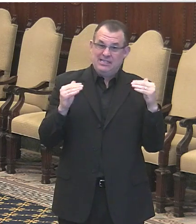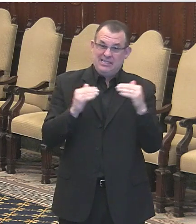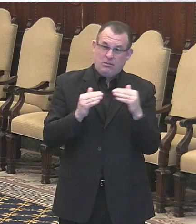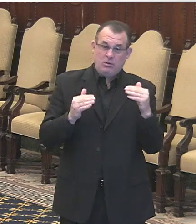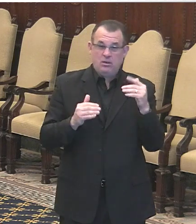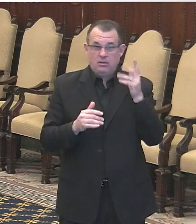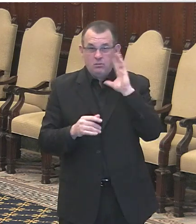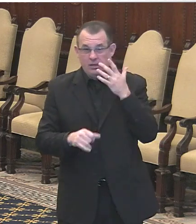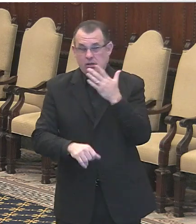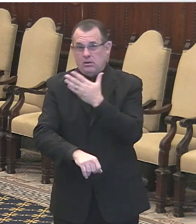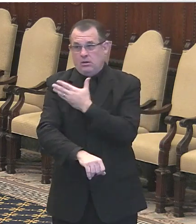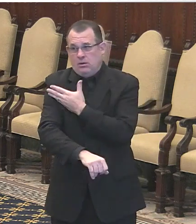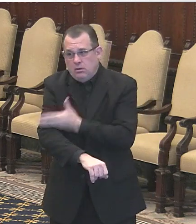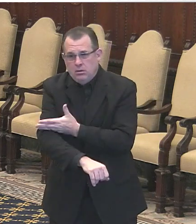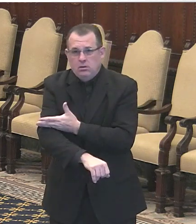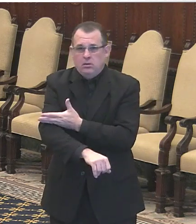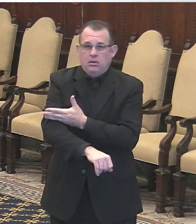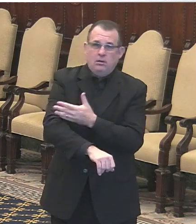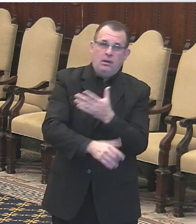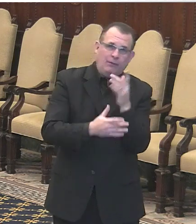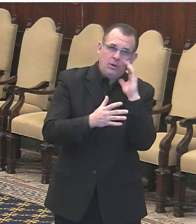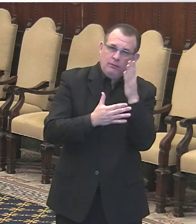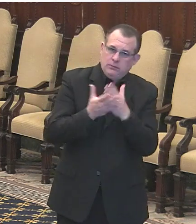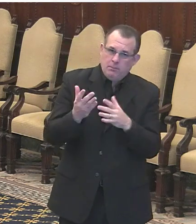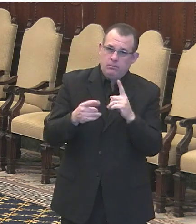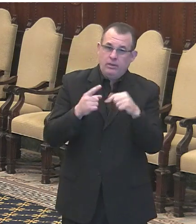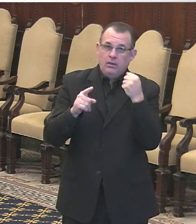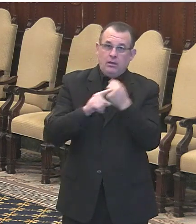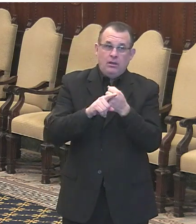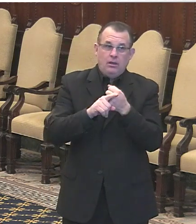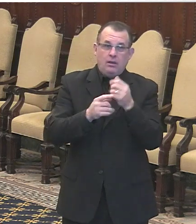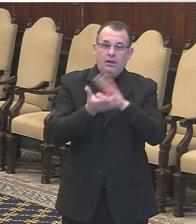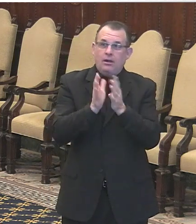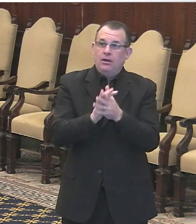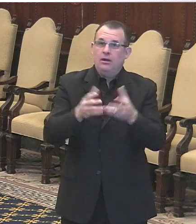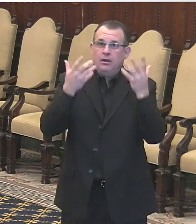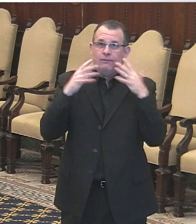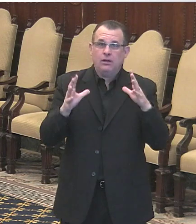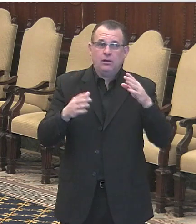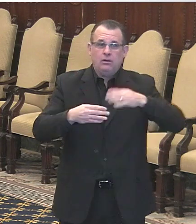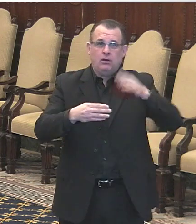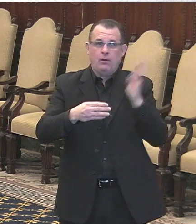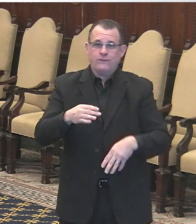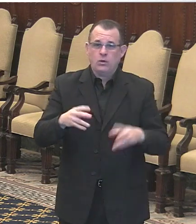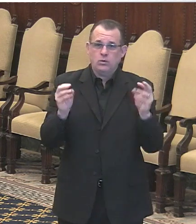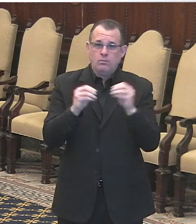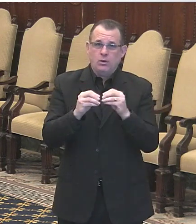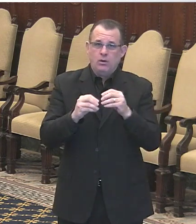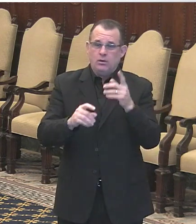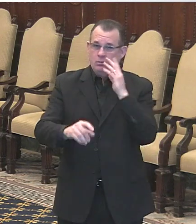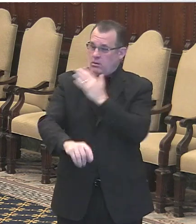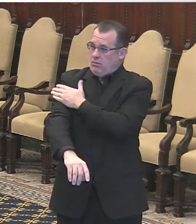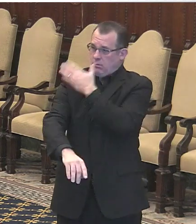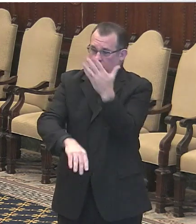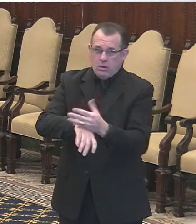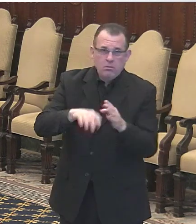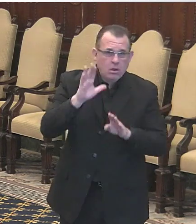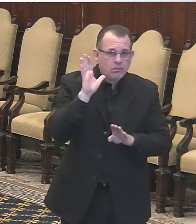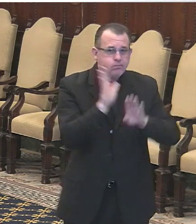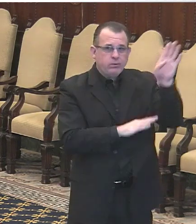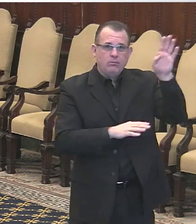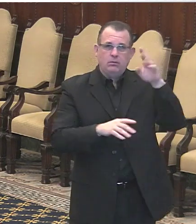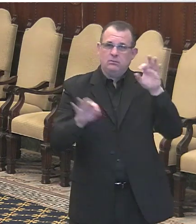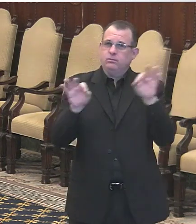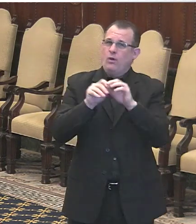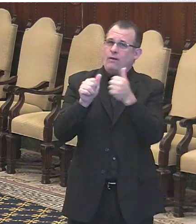outbreak here or there. We're not going to eliminate the virus. What we're trying to avoid is a huge setback, a big wave of this. And we're preparing for